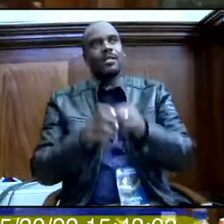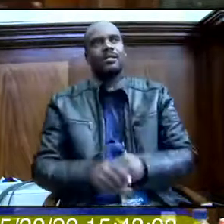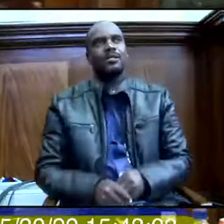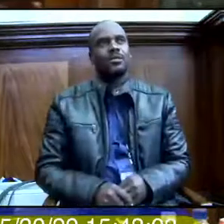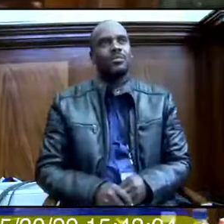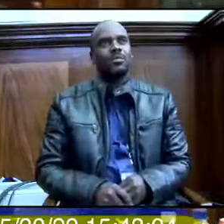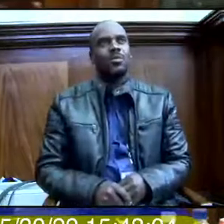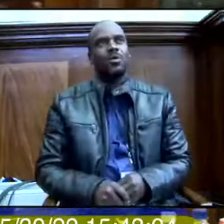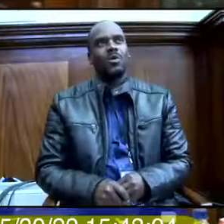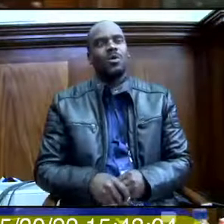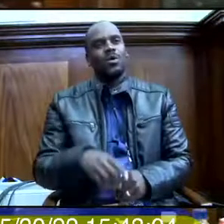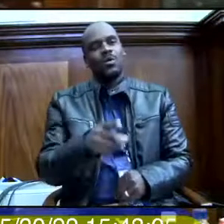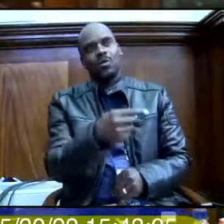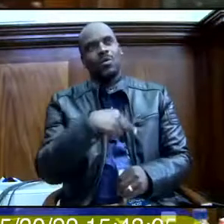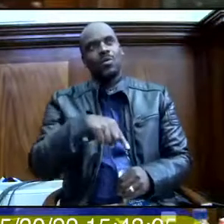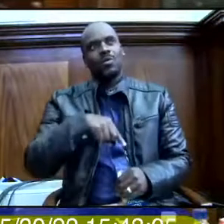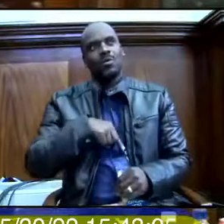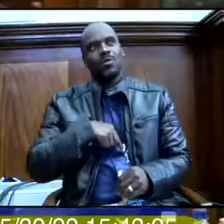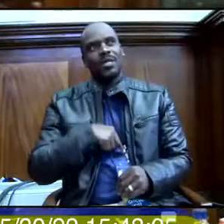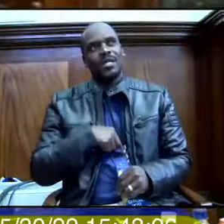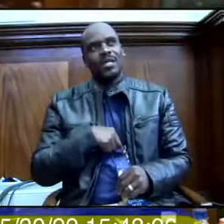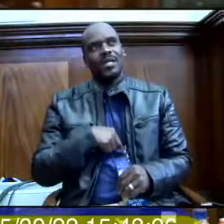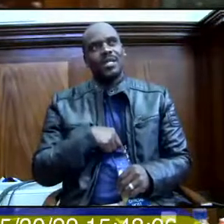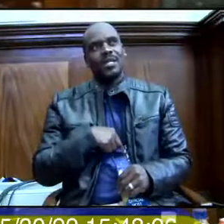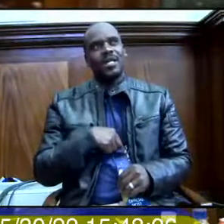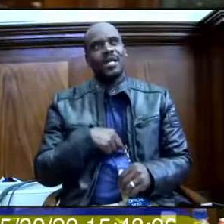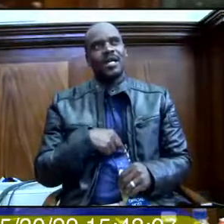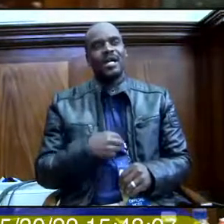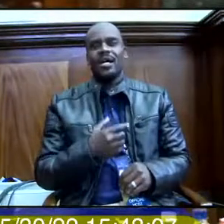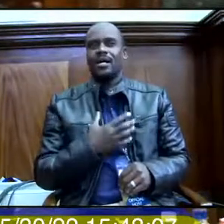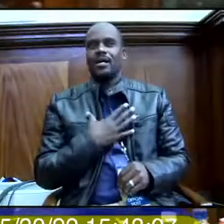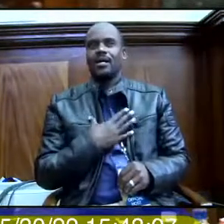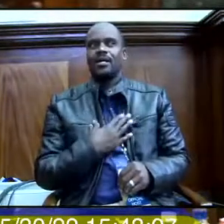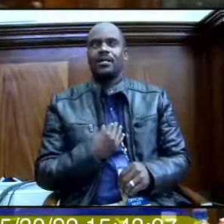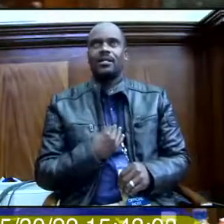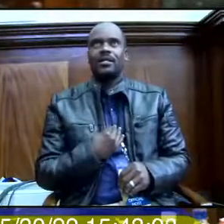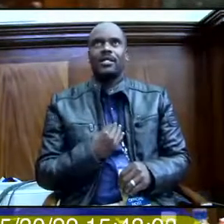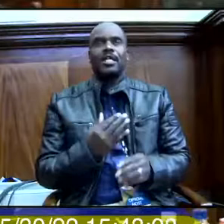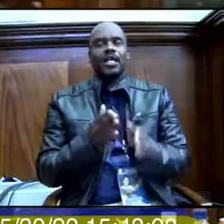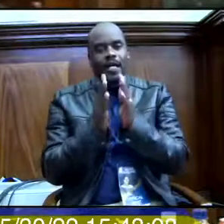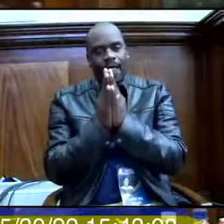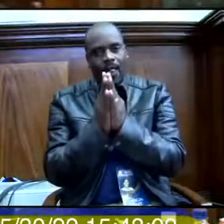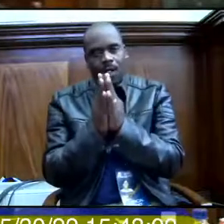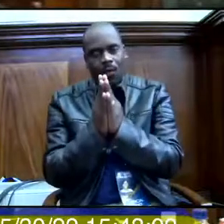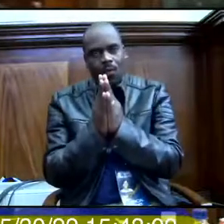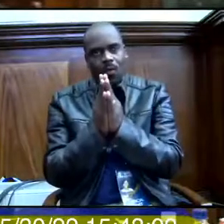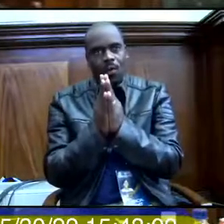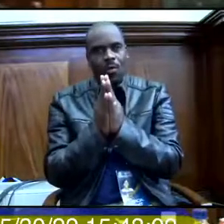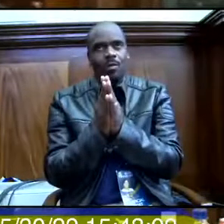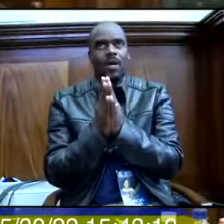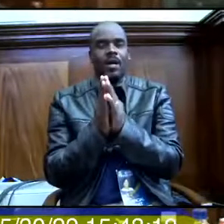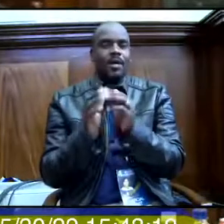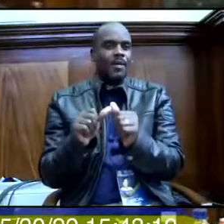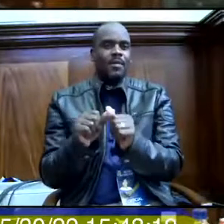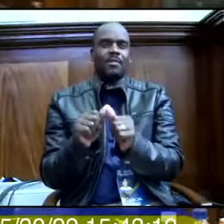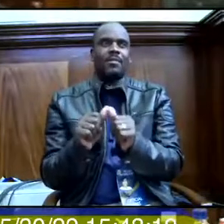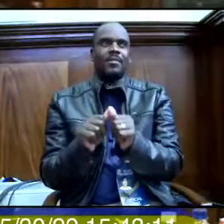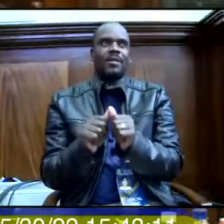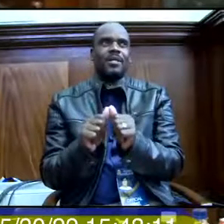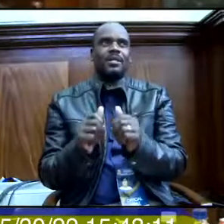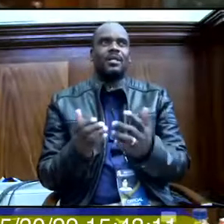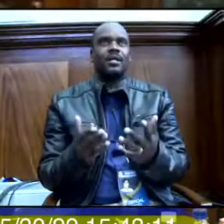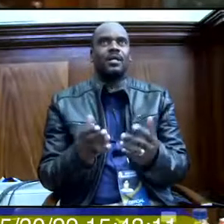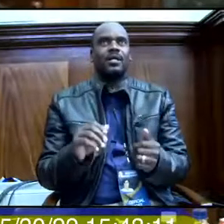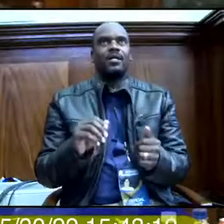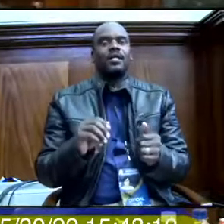we are pleading speaker that at least preference be given to south